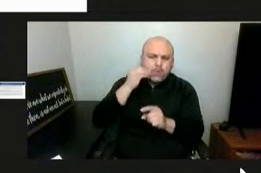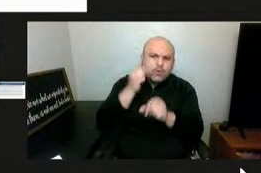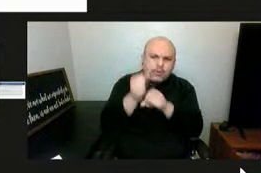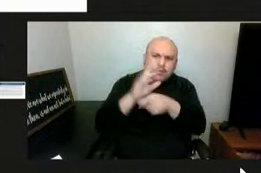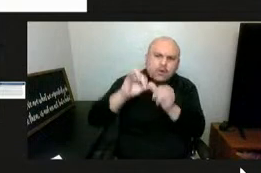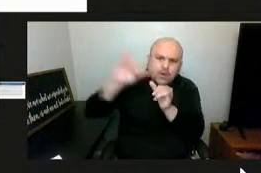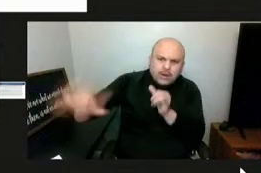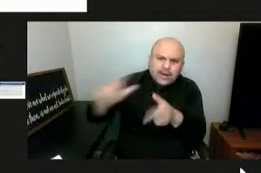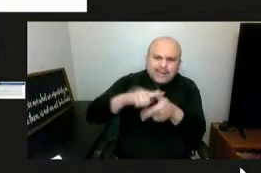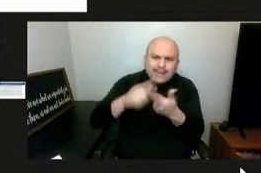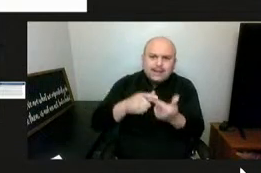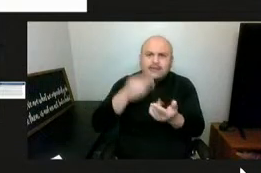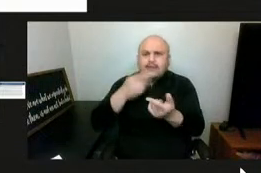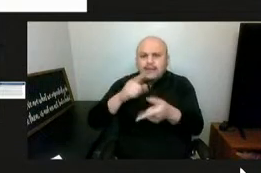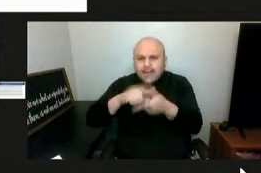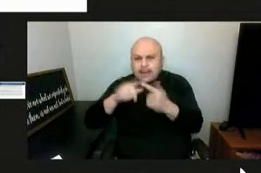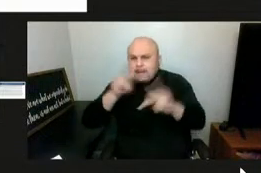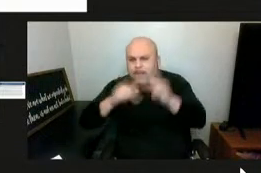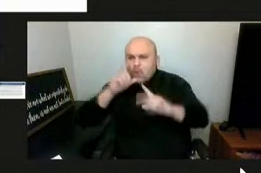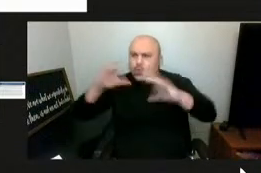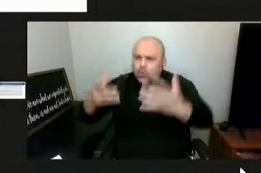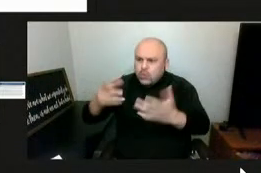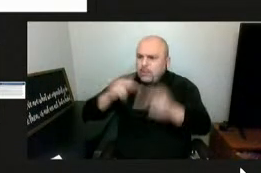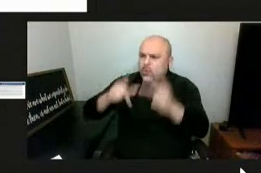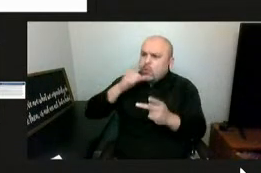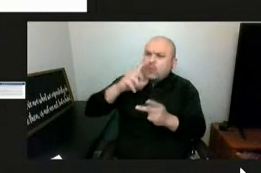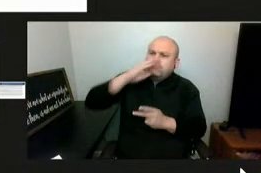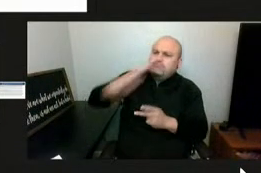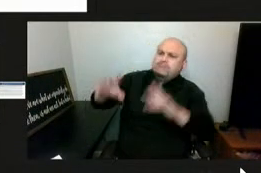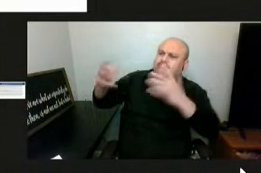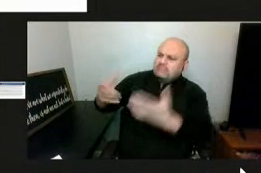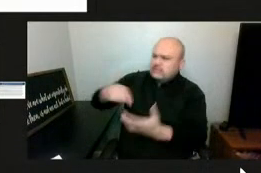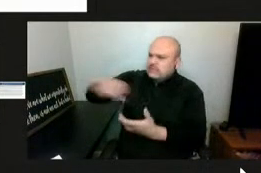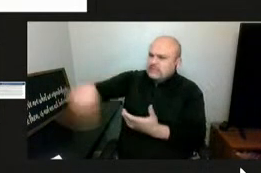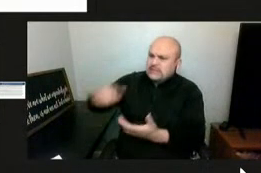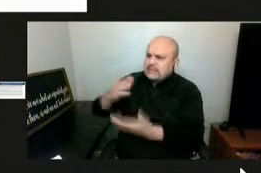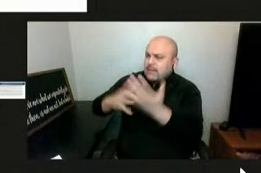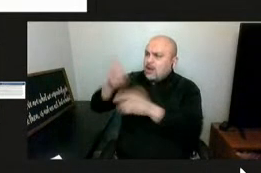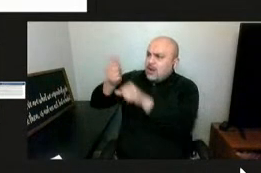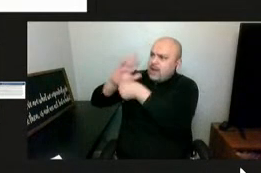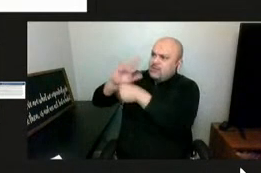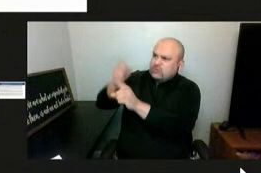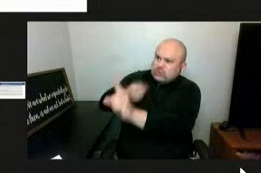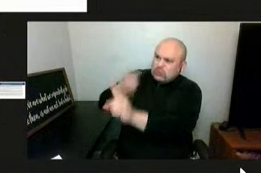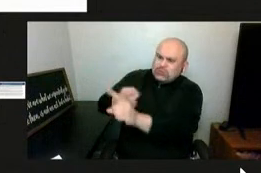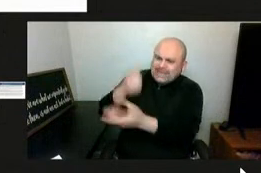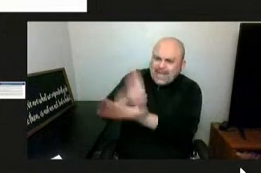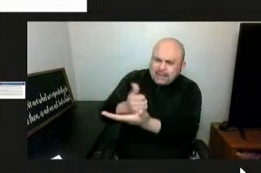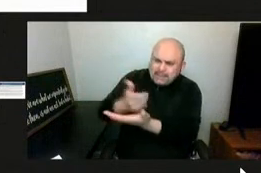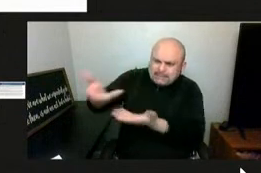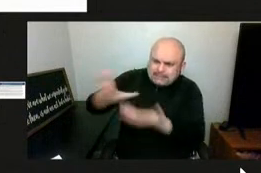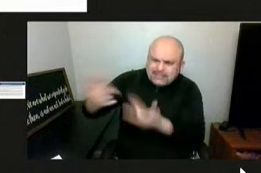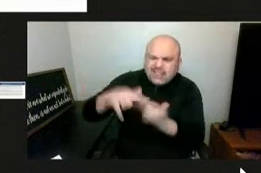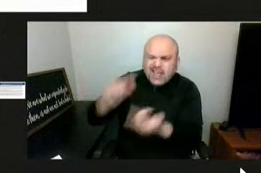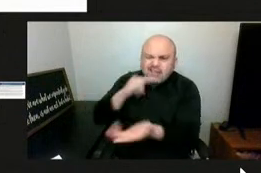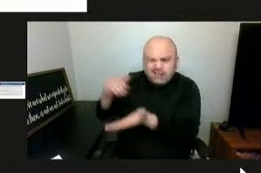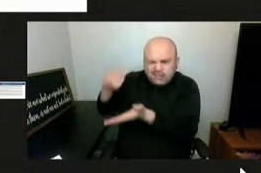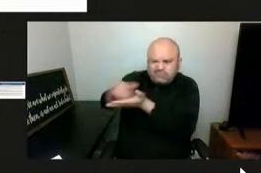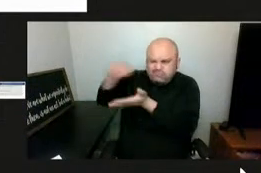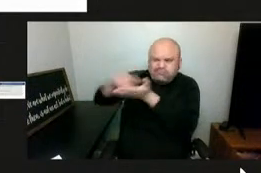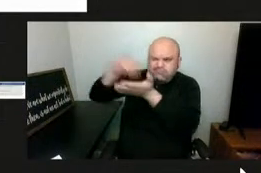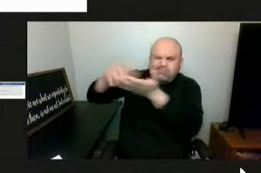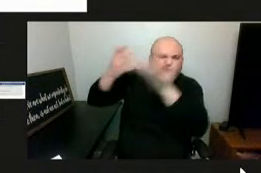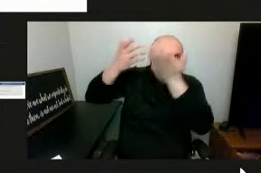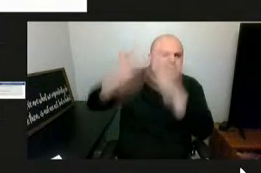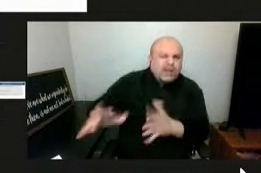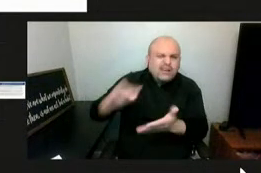medically underserved populations who have been disproportionately harmed by COVID-19. And this is repetitive of many already of my fellow task